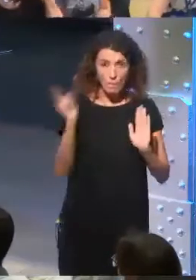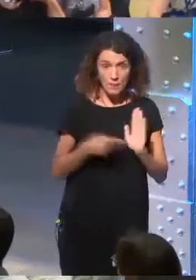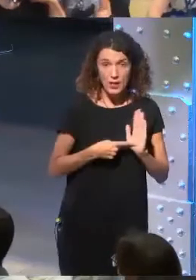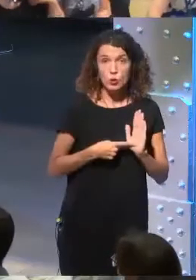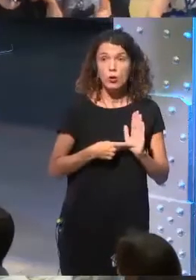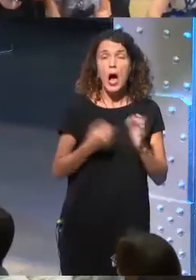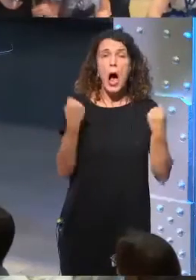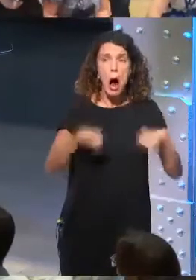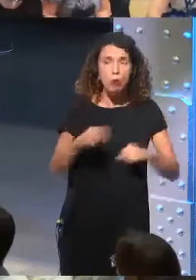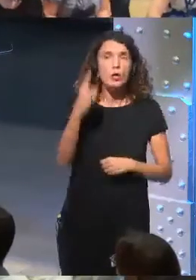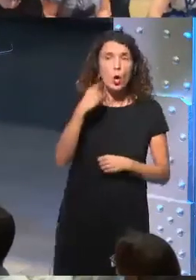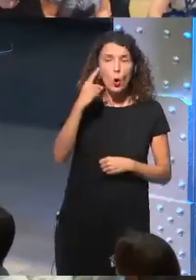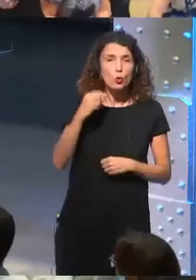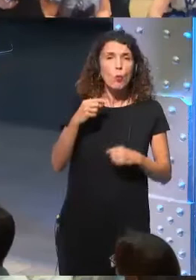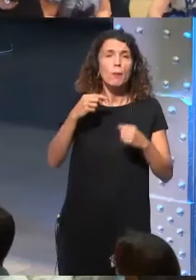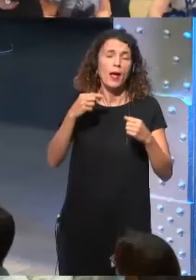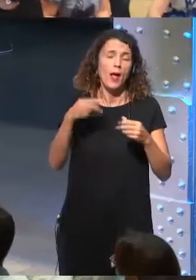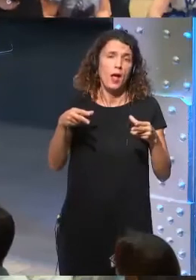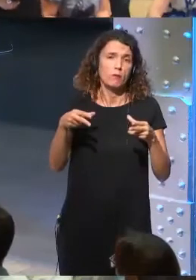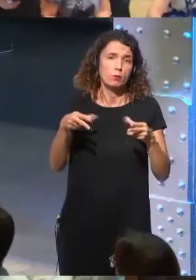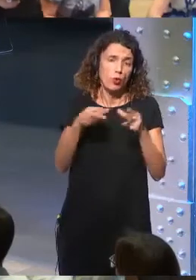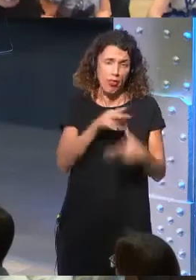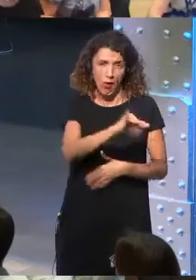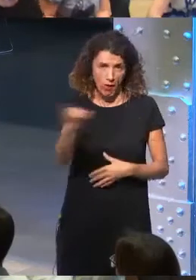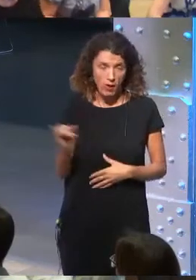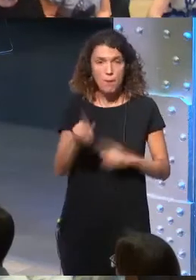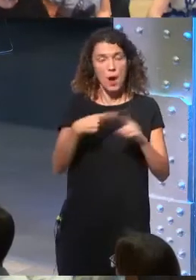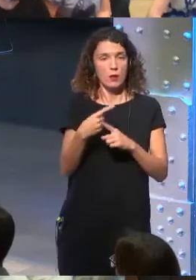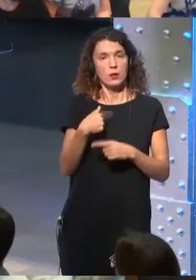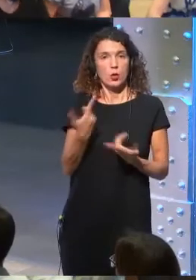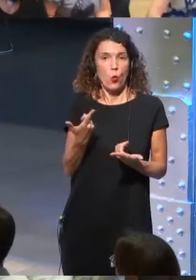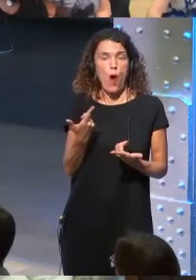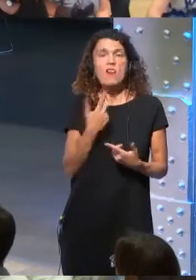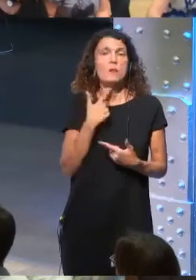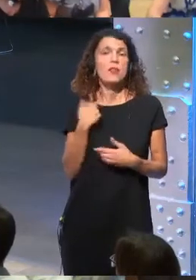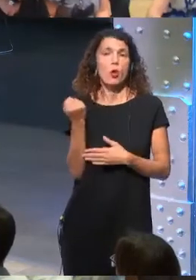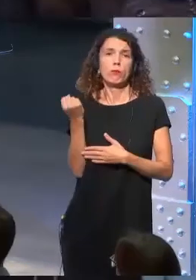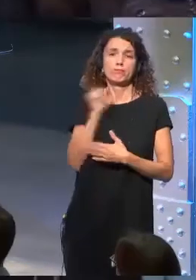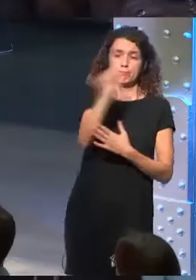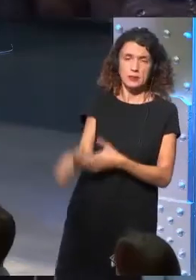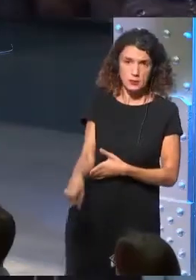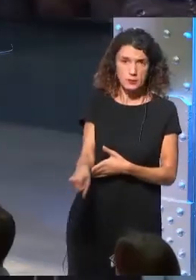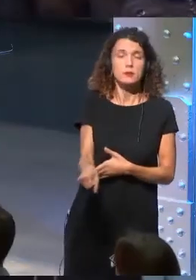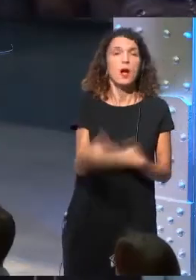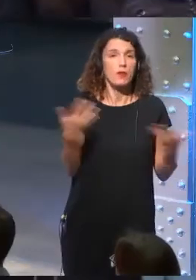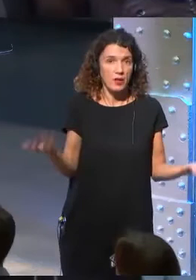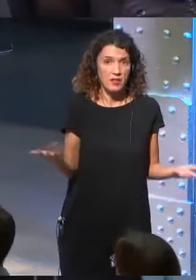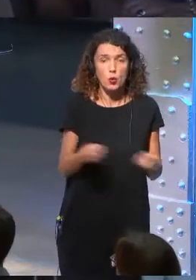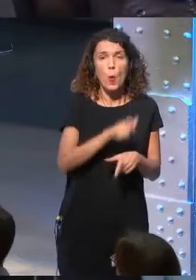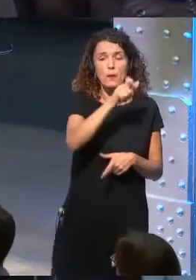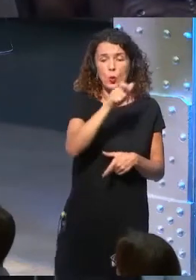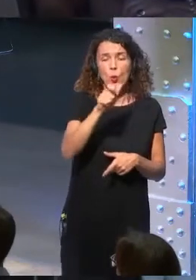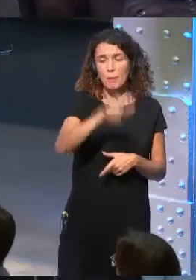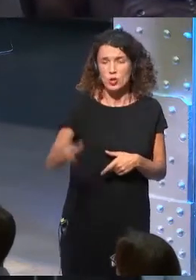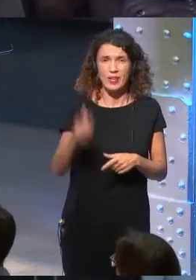have a big soul against to that time costumes and not having any kind of vicious and